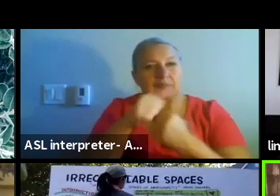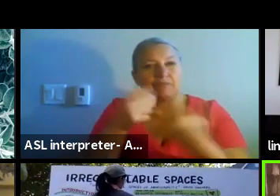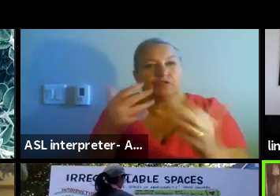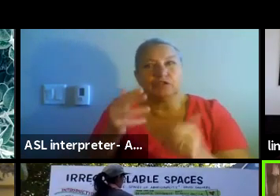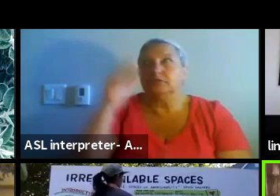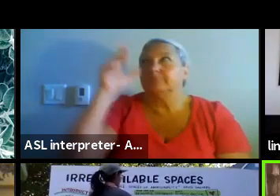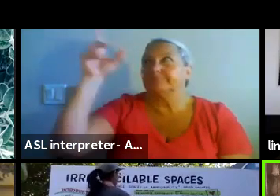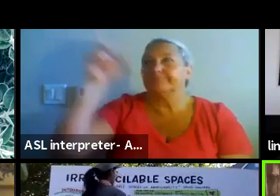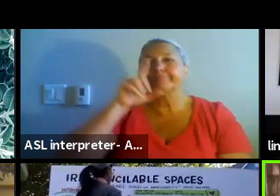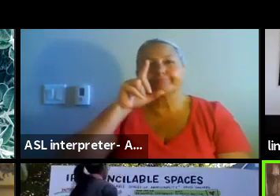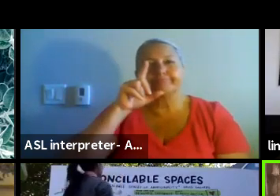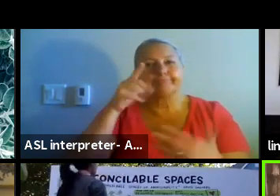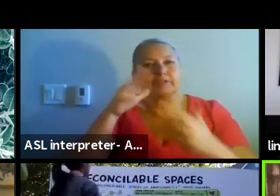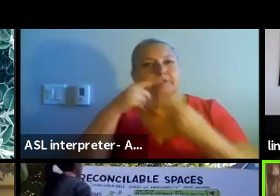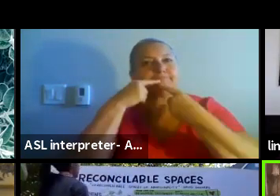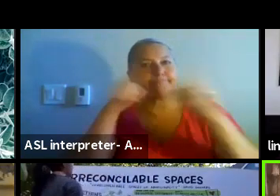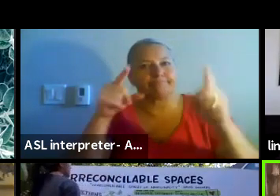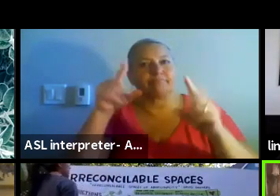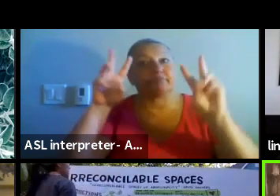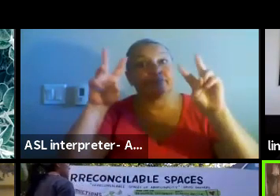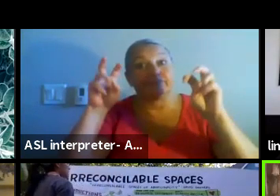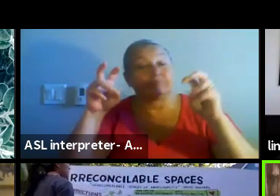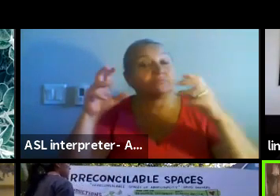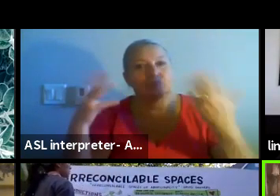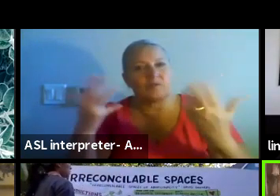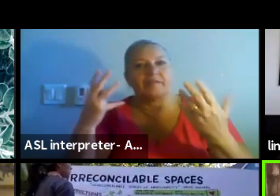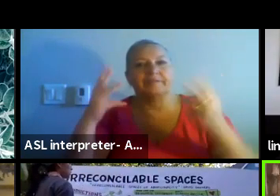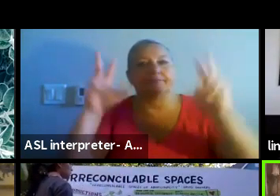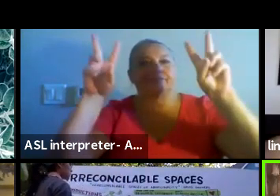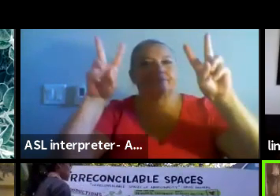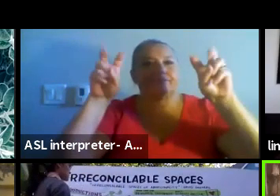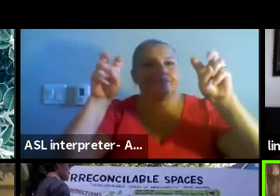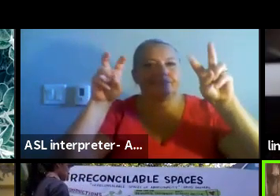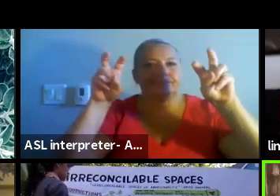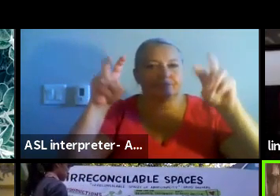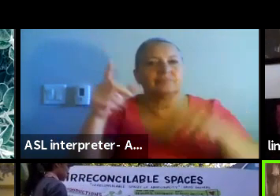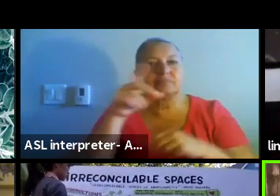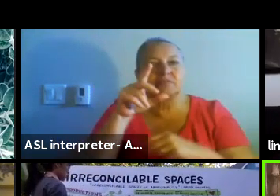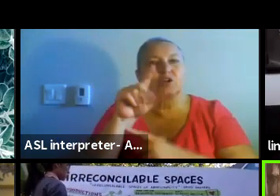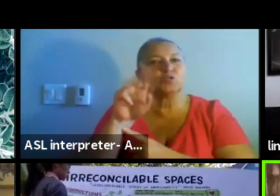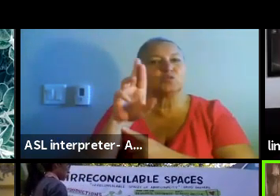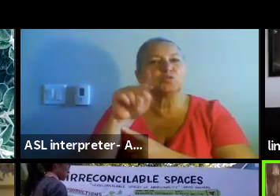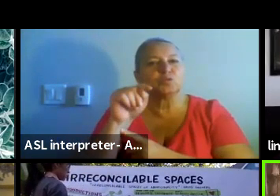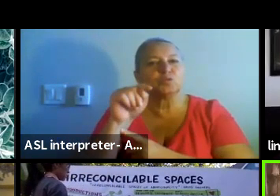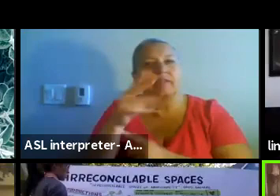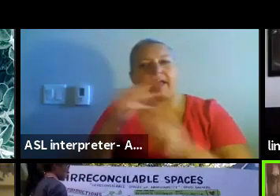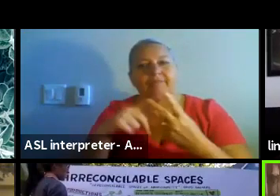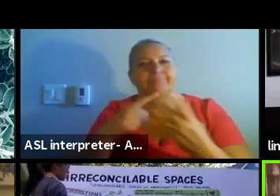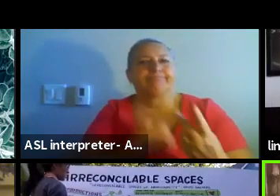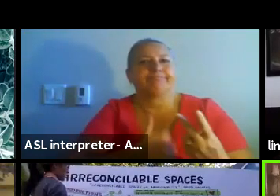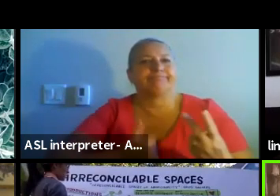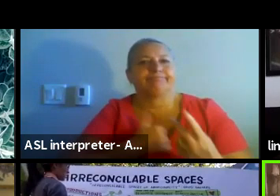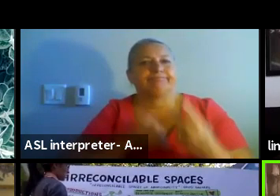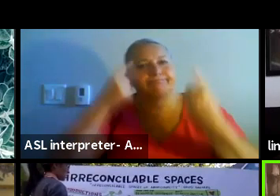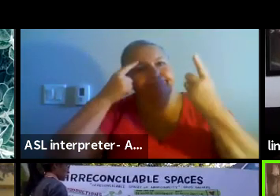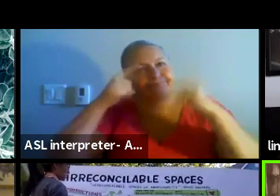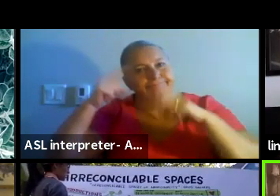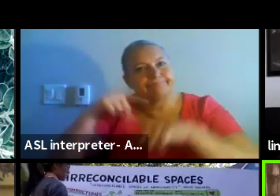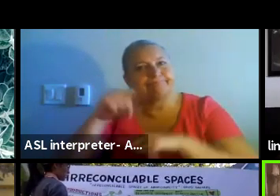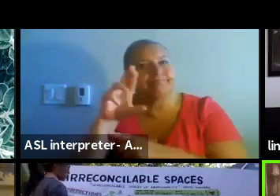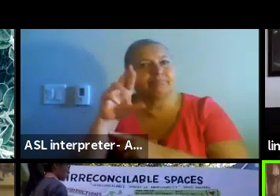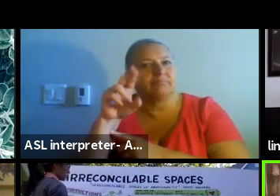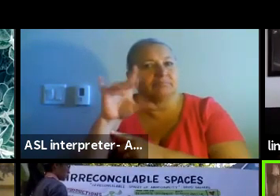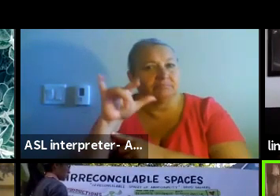reconciliation between Indigenous peoples and the settlers who now occupy our lands. It seems to